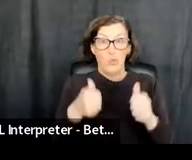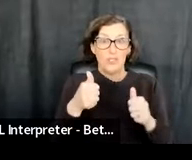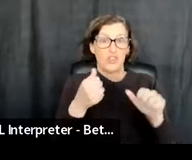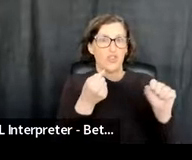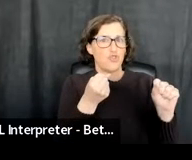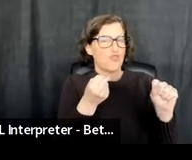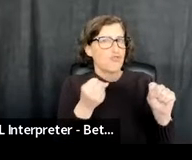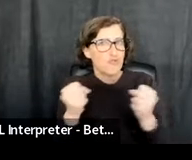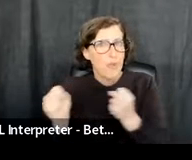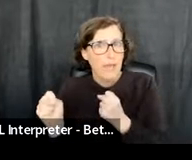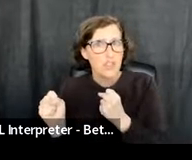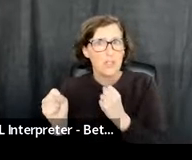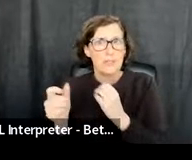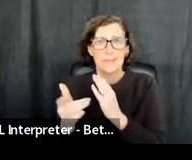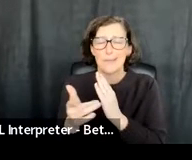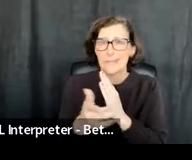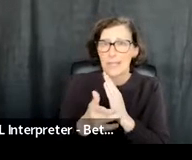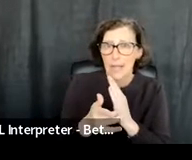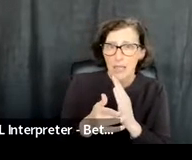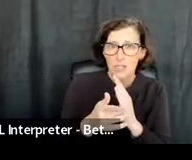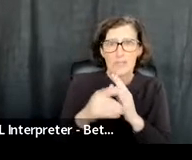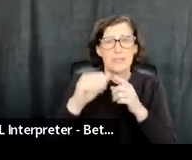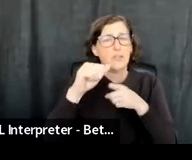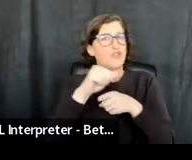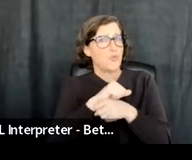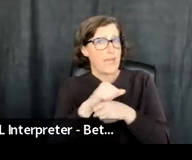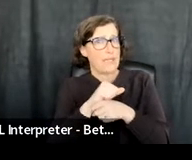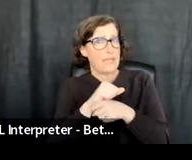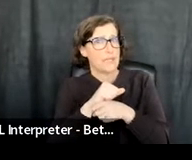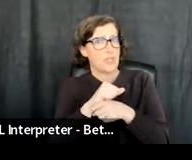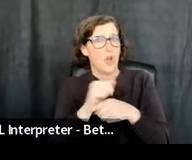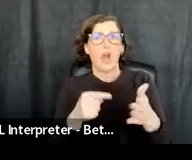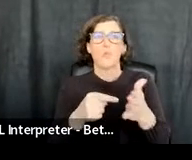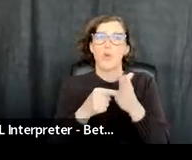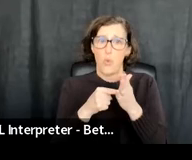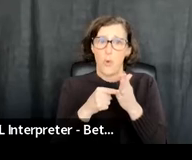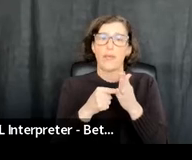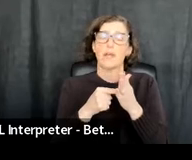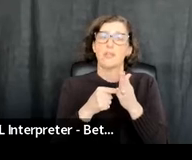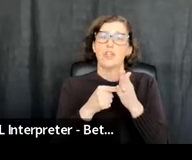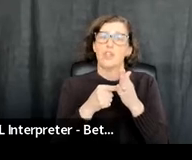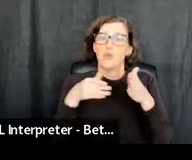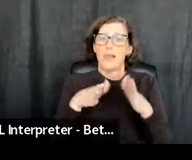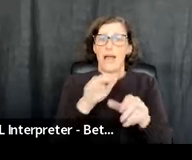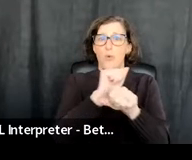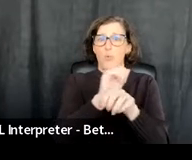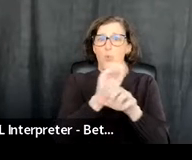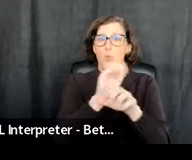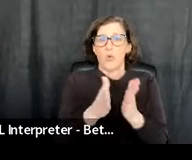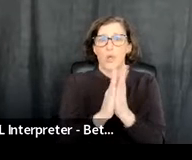strategies, technologies, and training are necessary to enable an employee requesting an accommodation